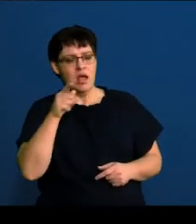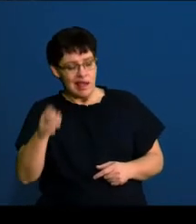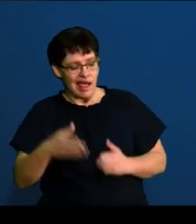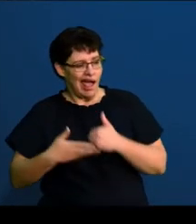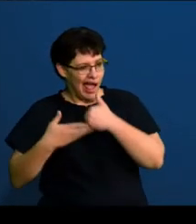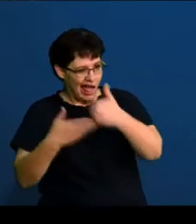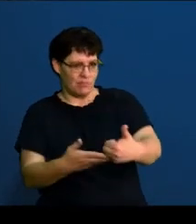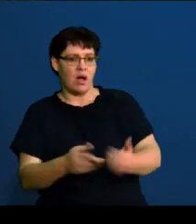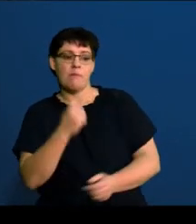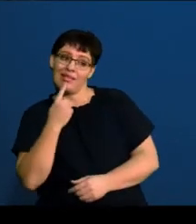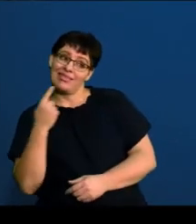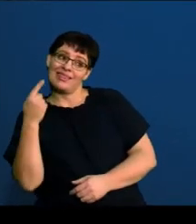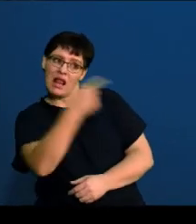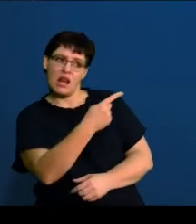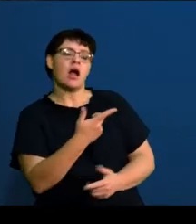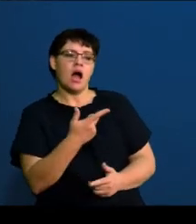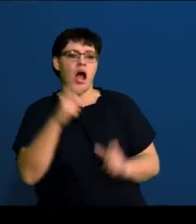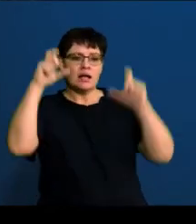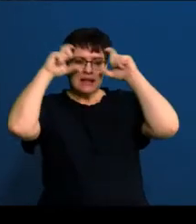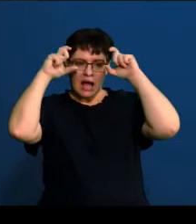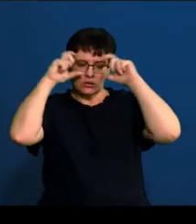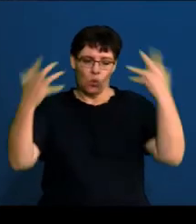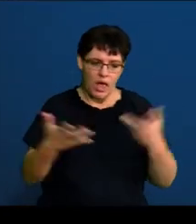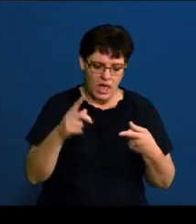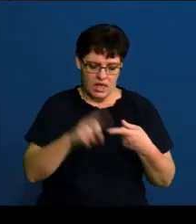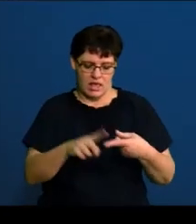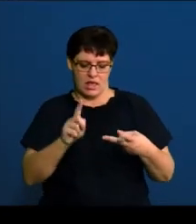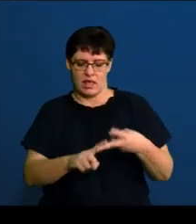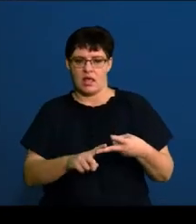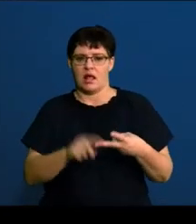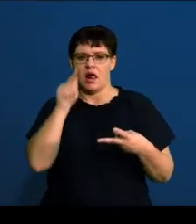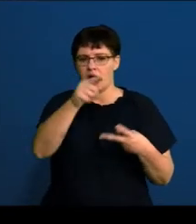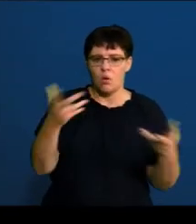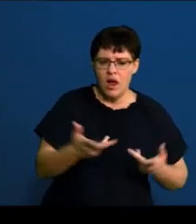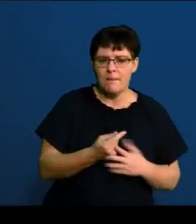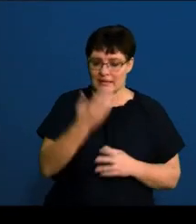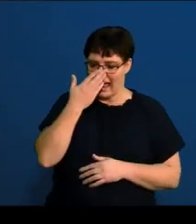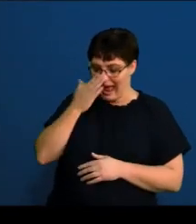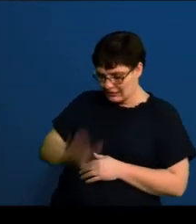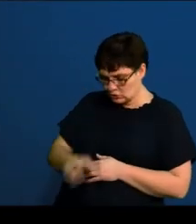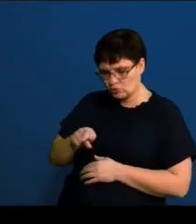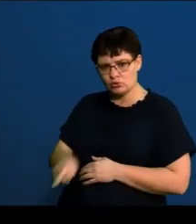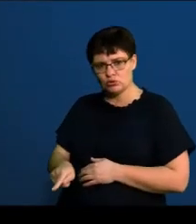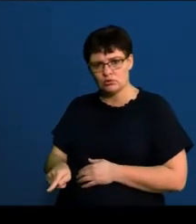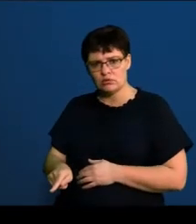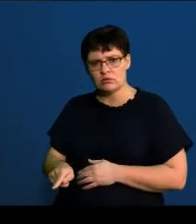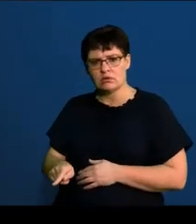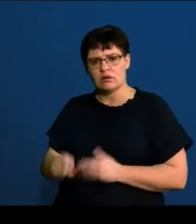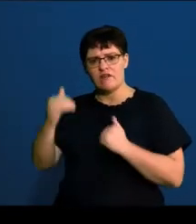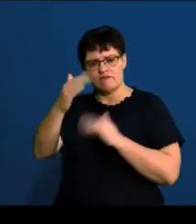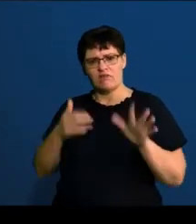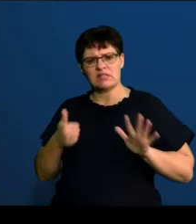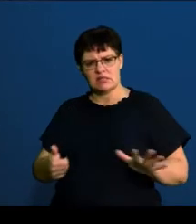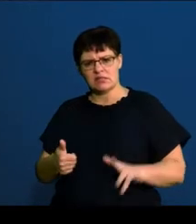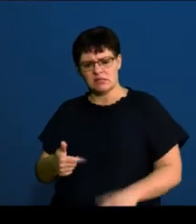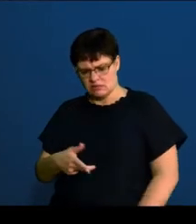mother by telling her where her glasses are. And however, her attitude towards him in frame 6 is